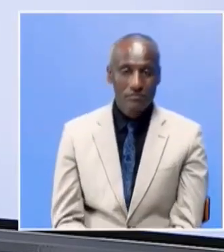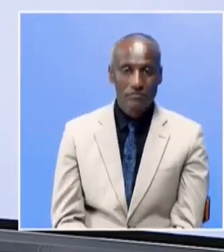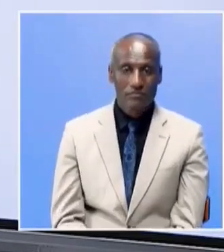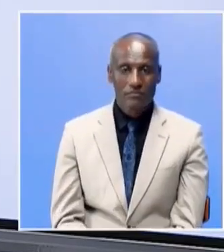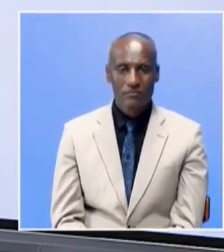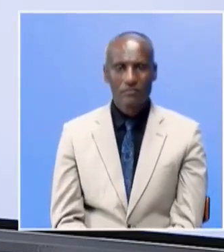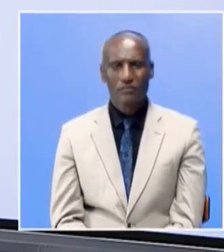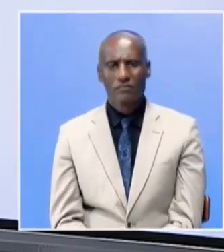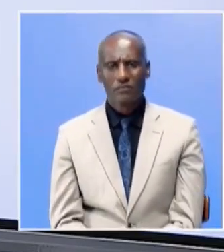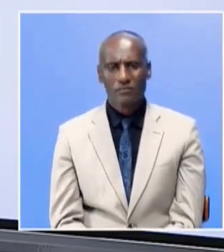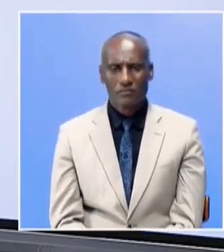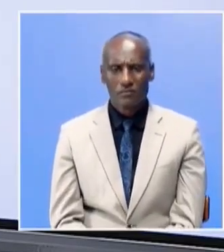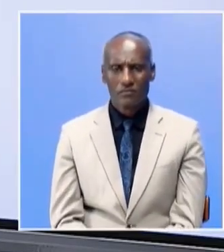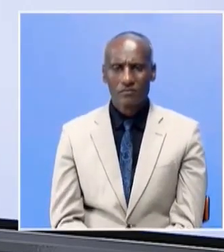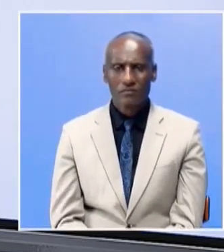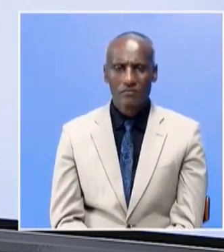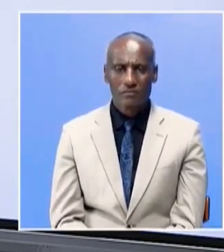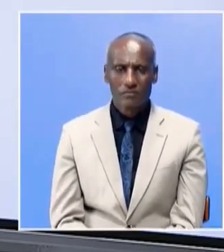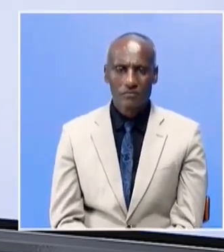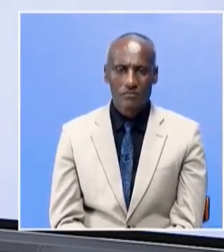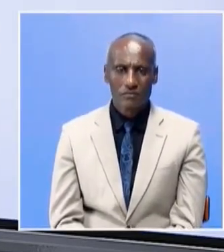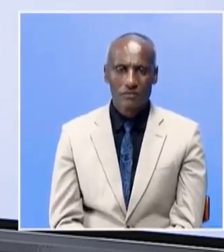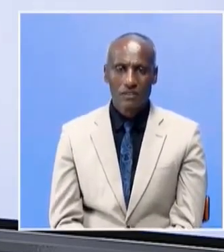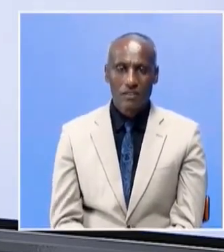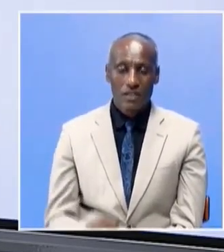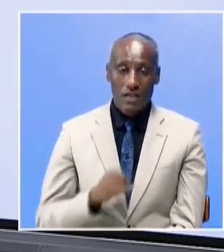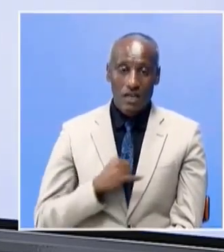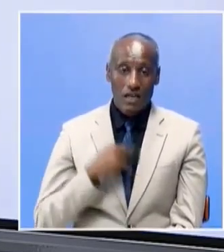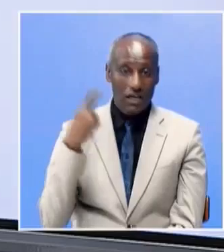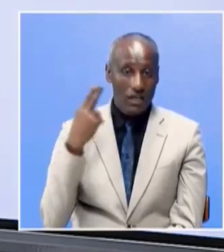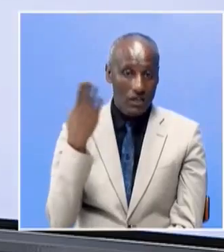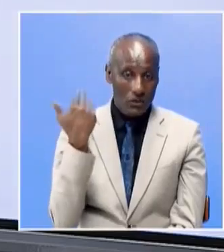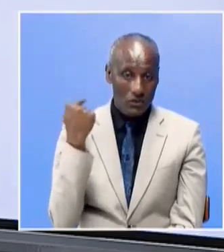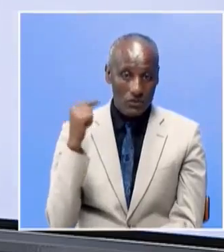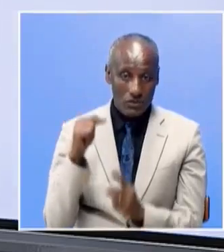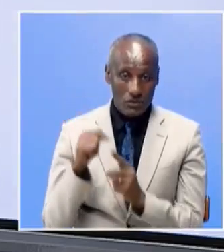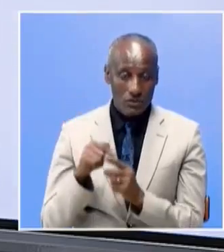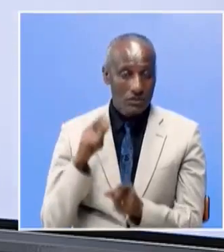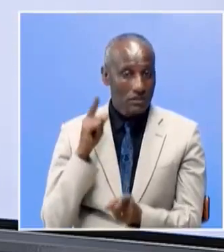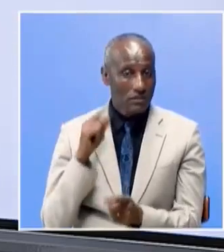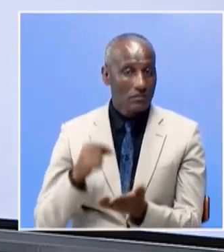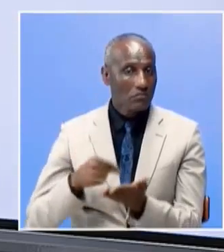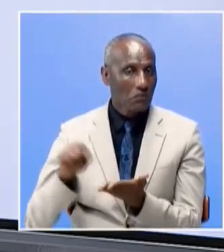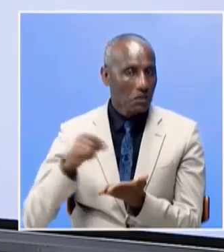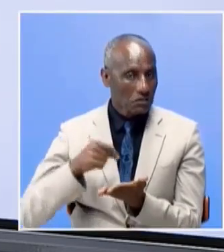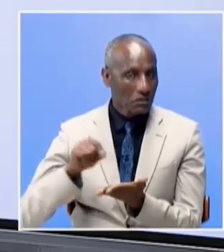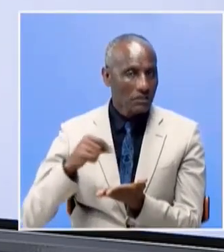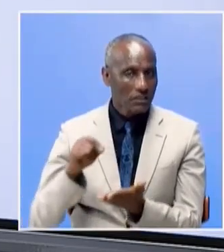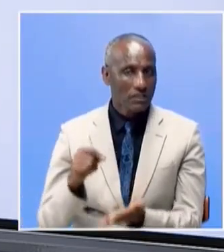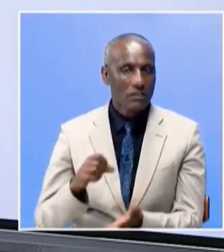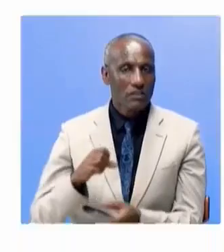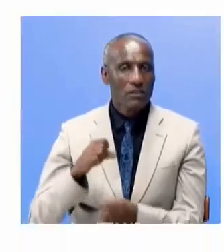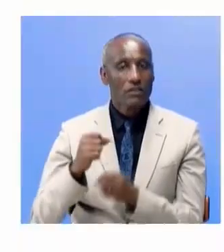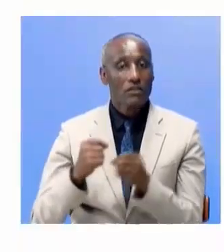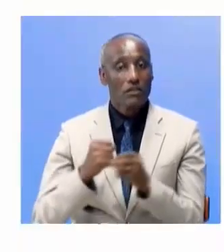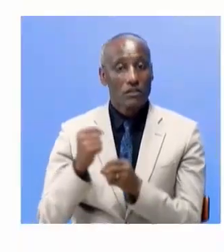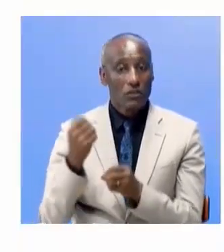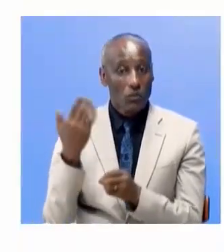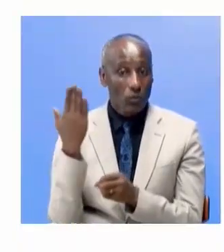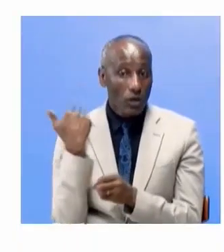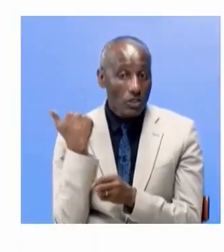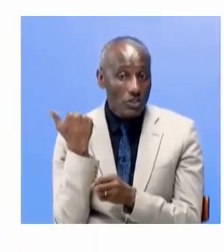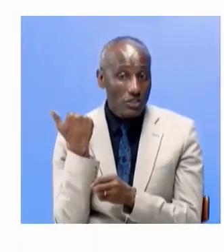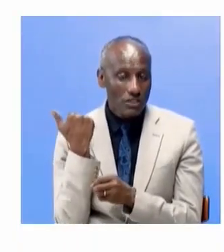What is I used to? It's right, yeah? Right. Washed. Okay. We cannot